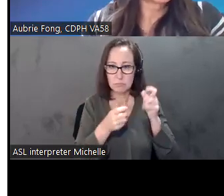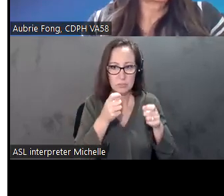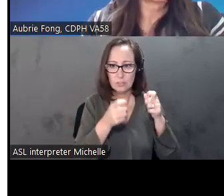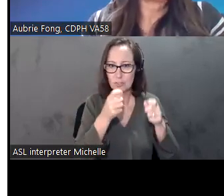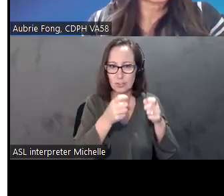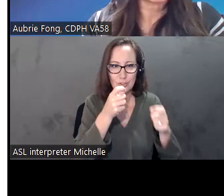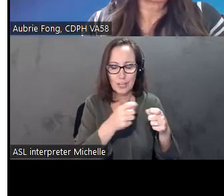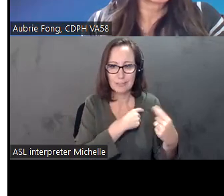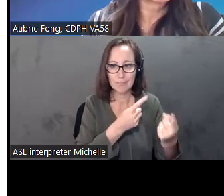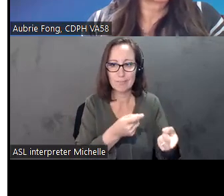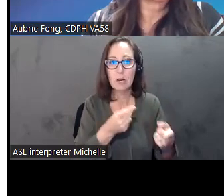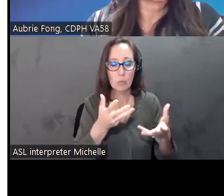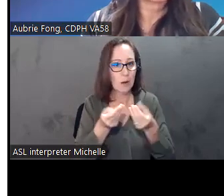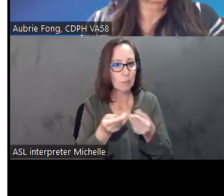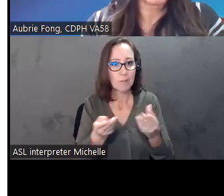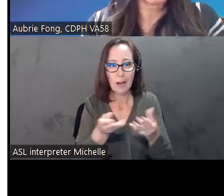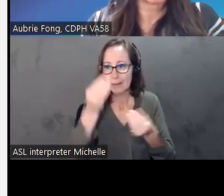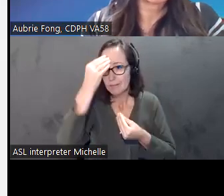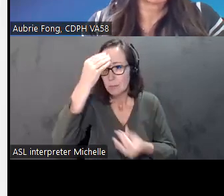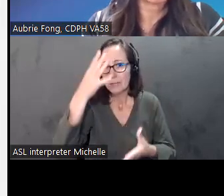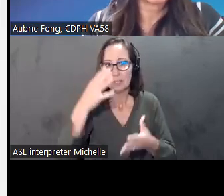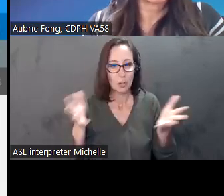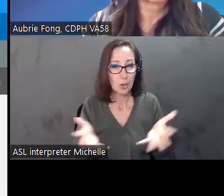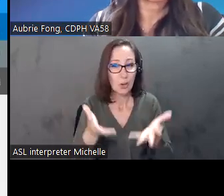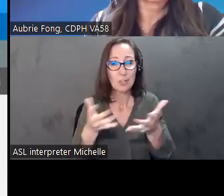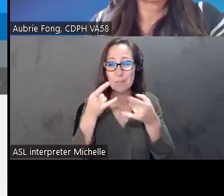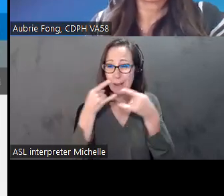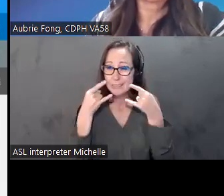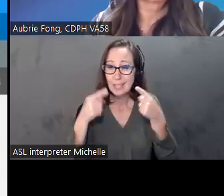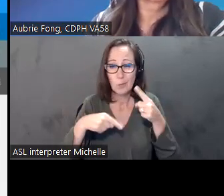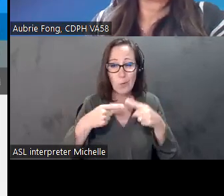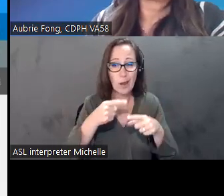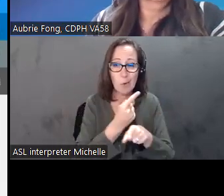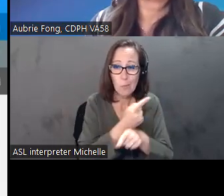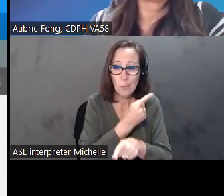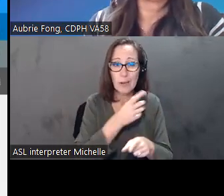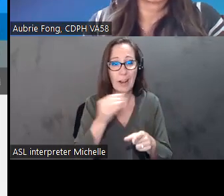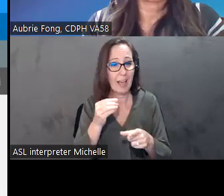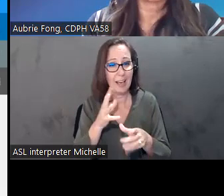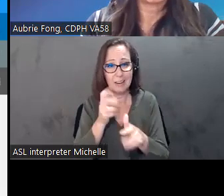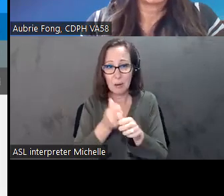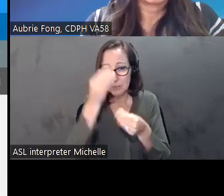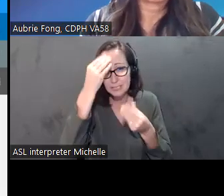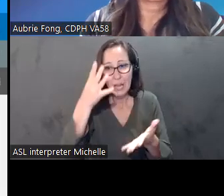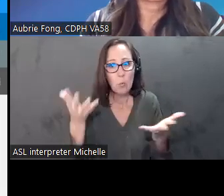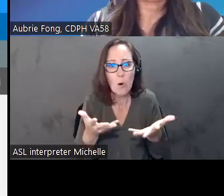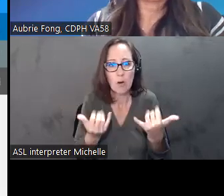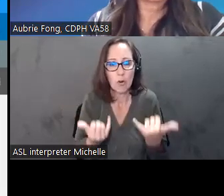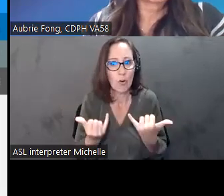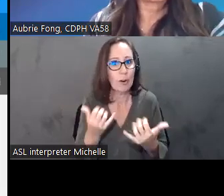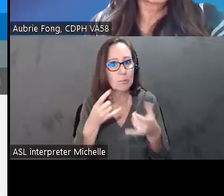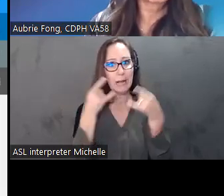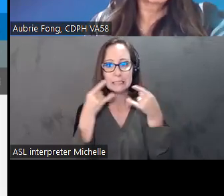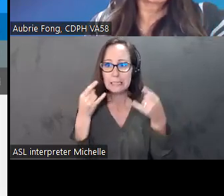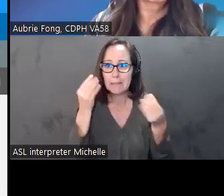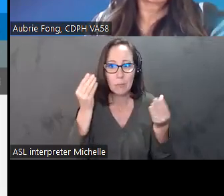keep providing material to encourage masking as appropriate and to keep people up to date on masking information. So here you'll